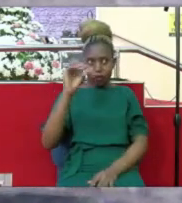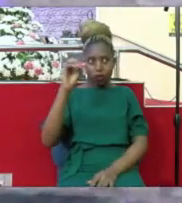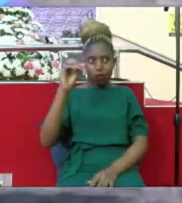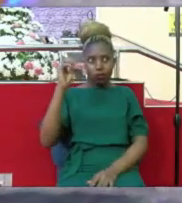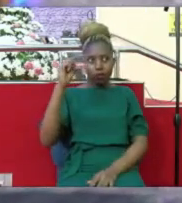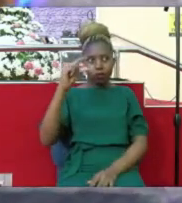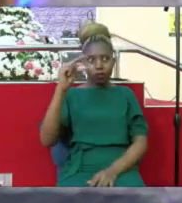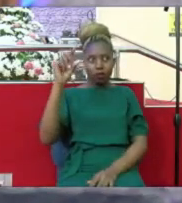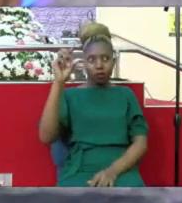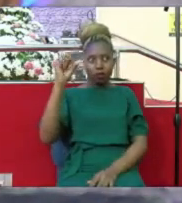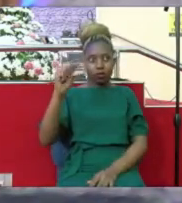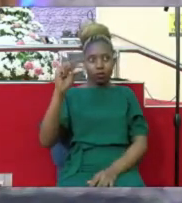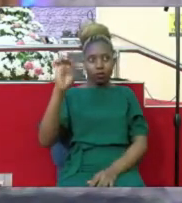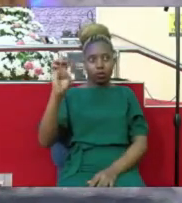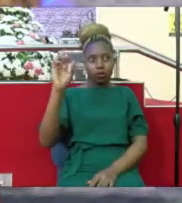And while we were sitting,